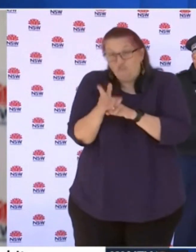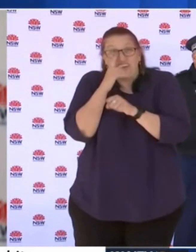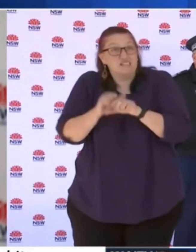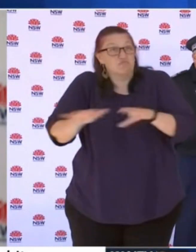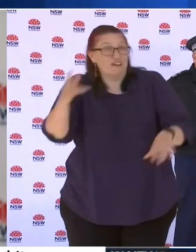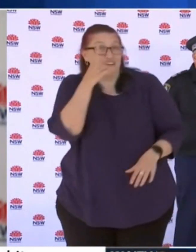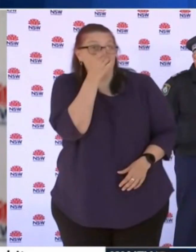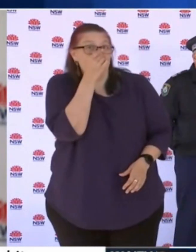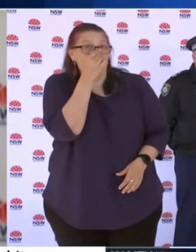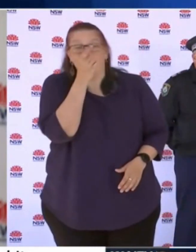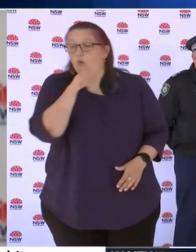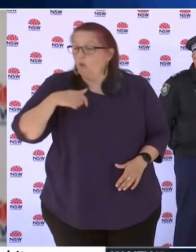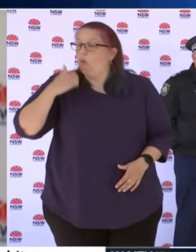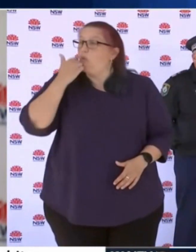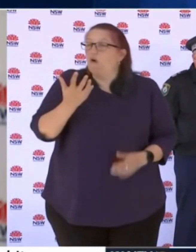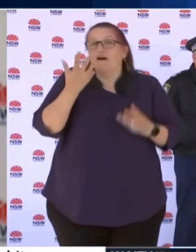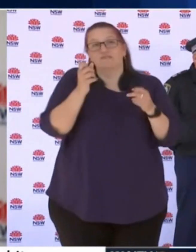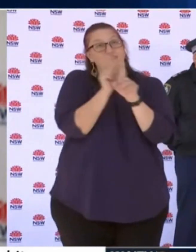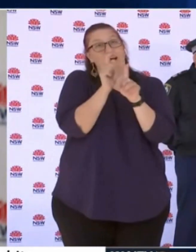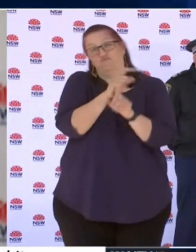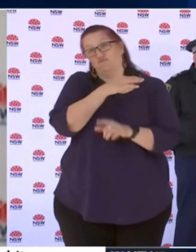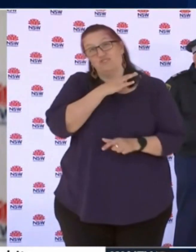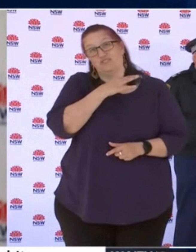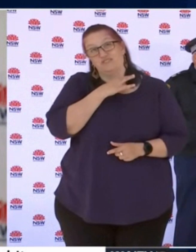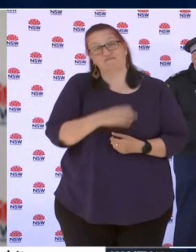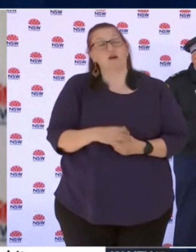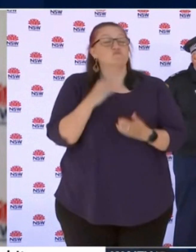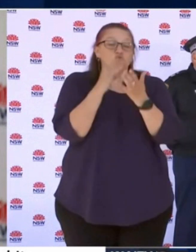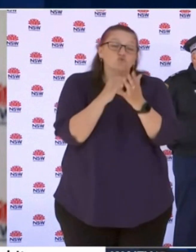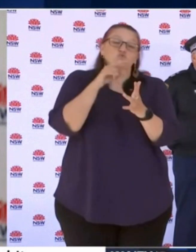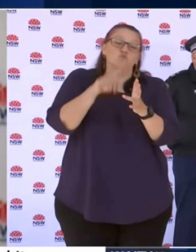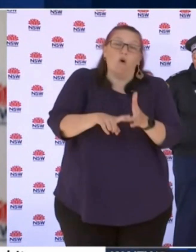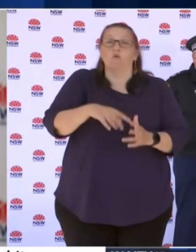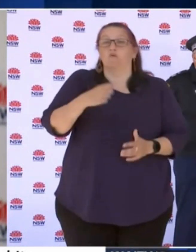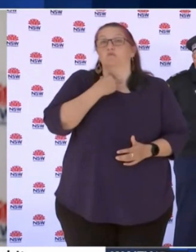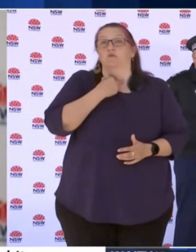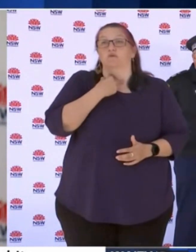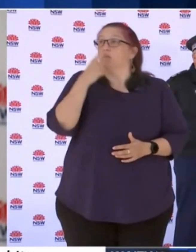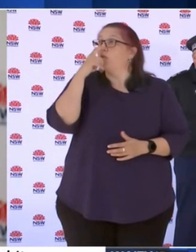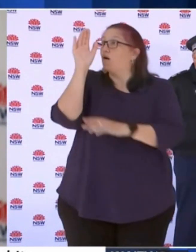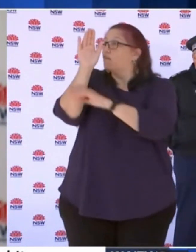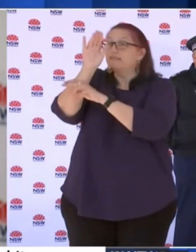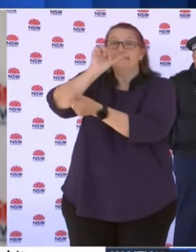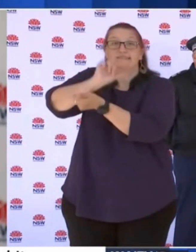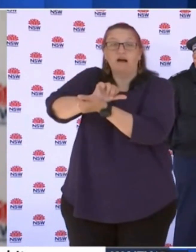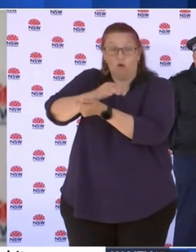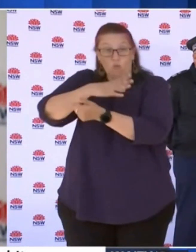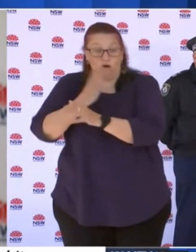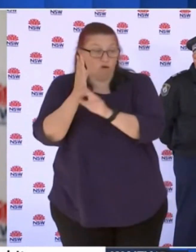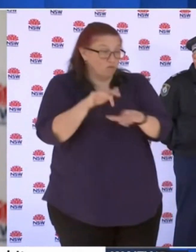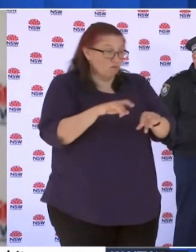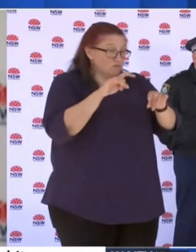can. And so I am disappointed for those thousands of Australians that can't come home, but we will follow the National Cabinet